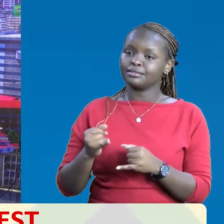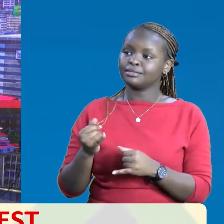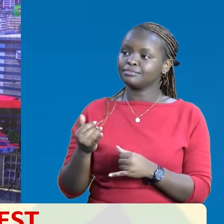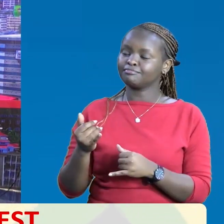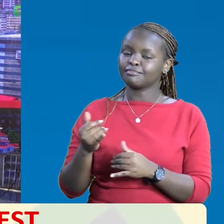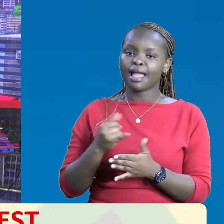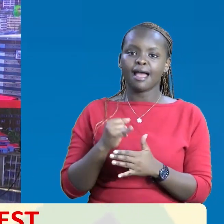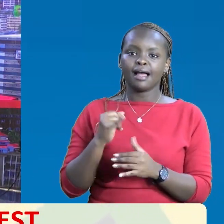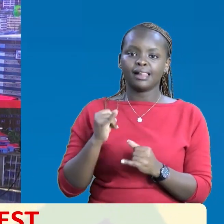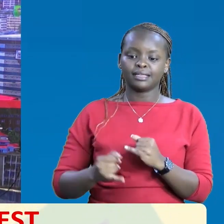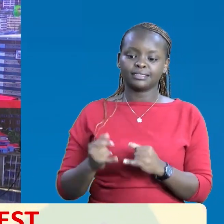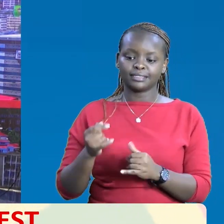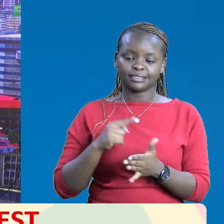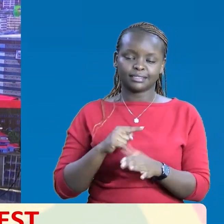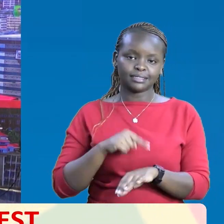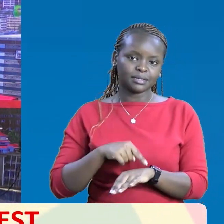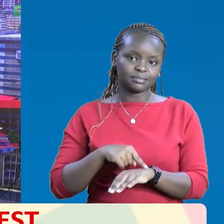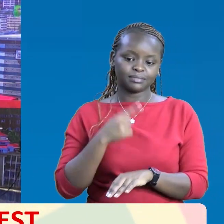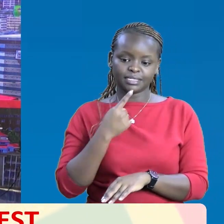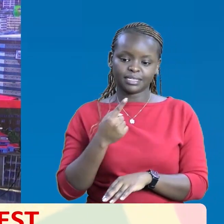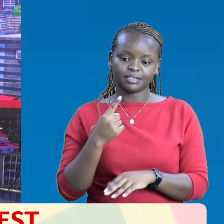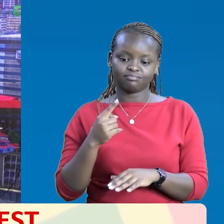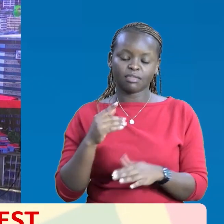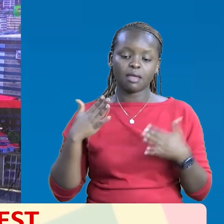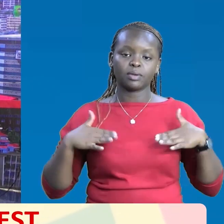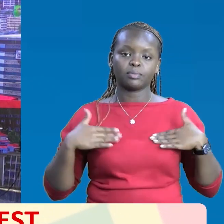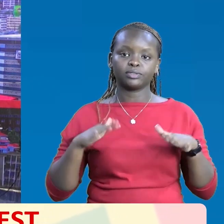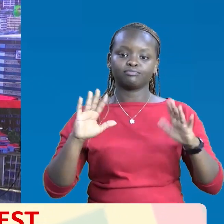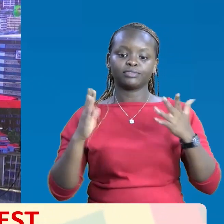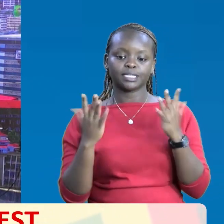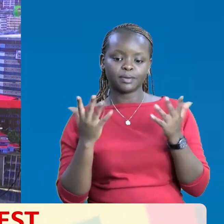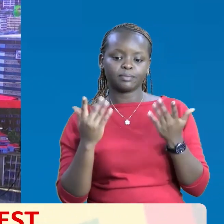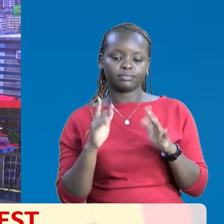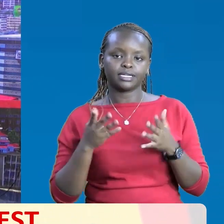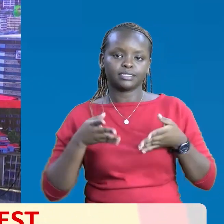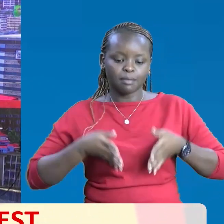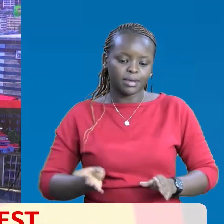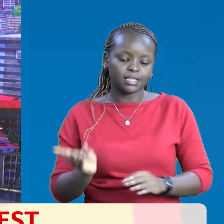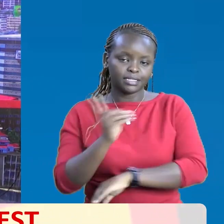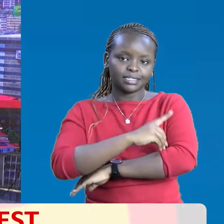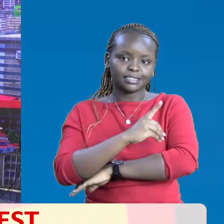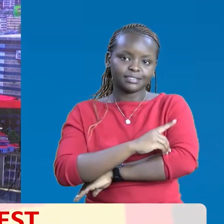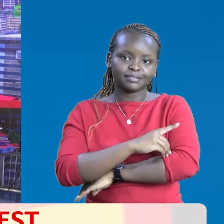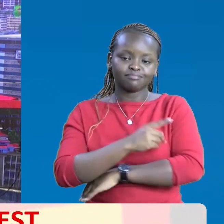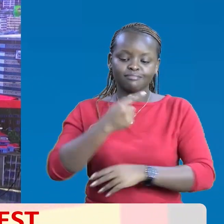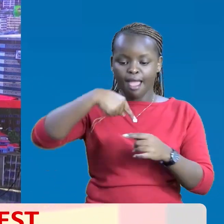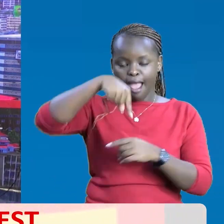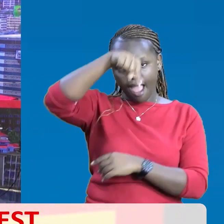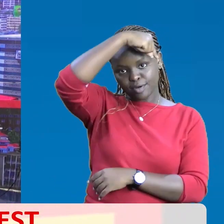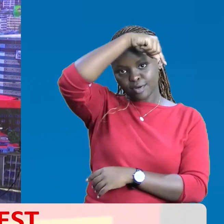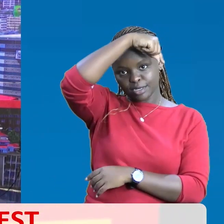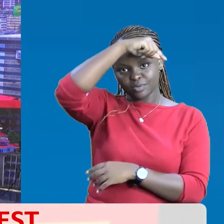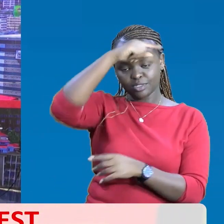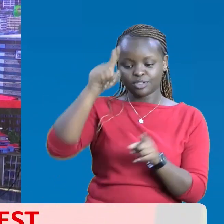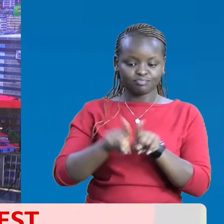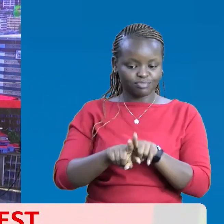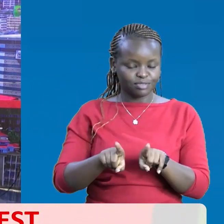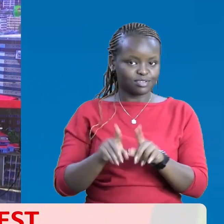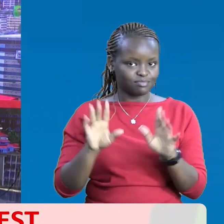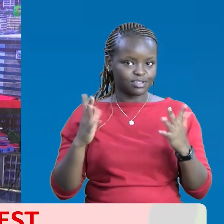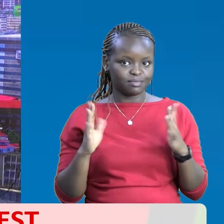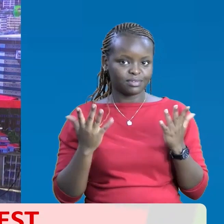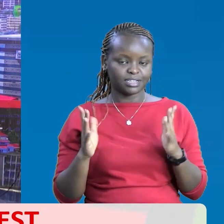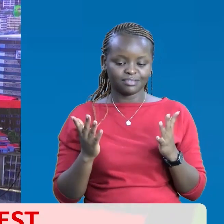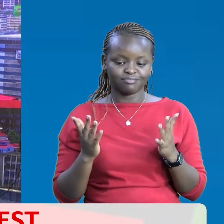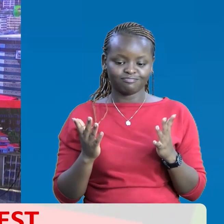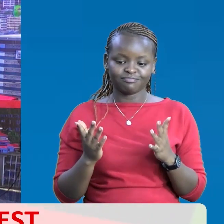oftenly people celebrate, birthdays, celebrate graduation. We should also celebrate getting out of that toxic relationship,